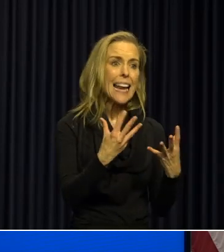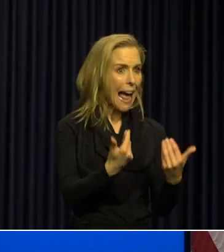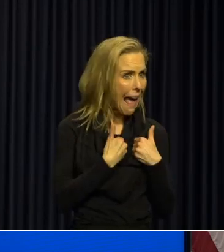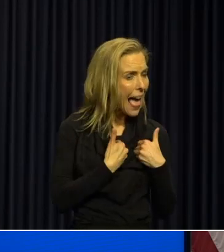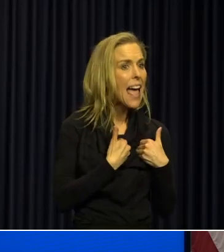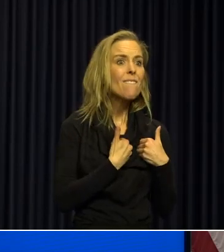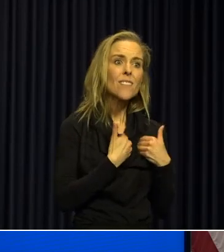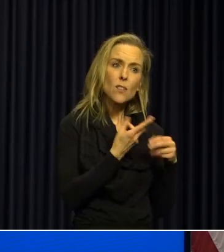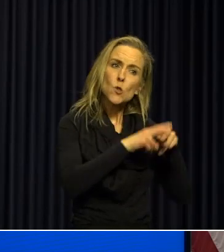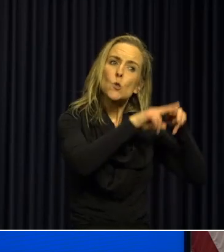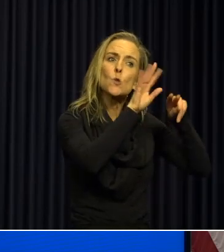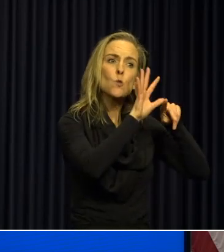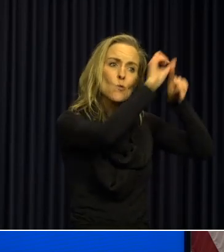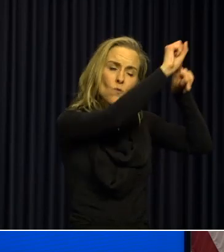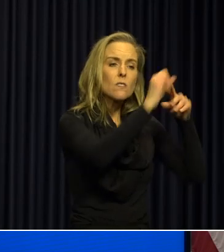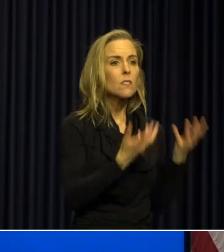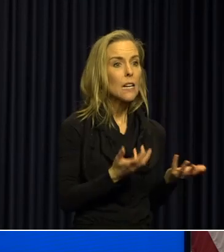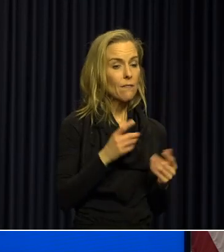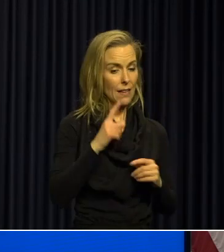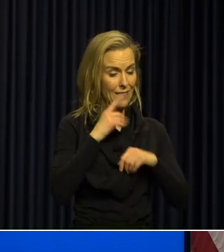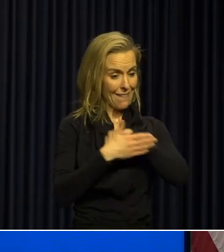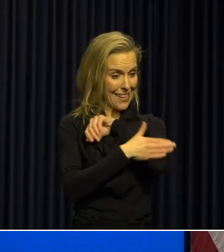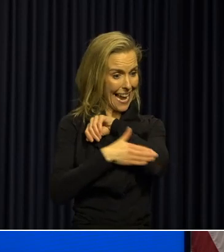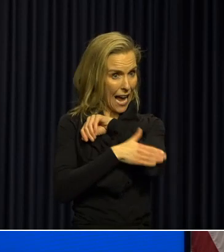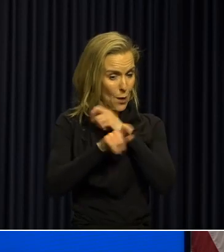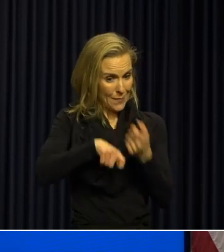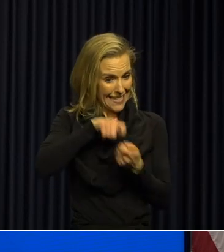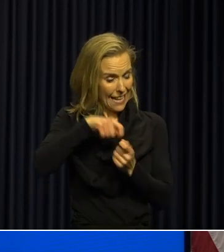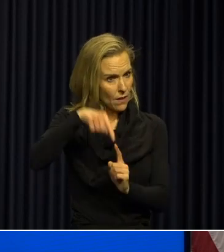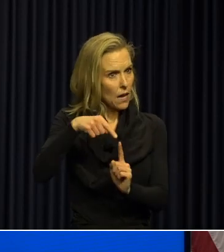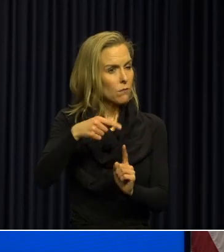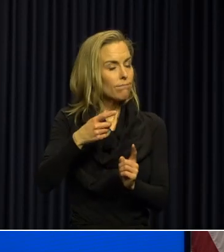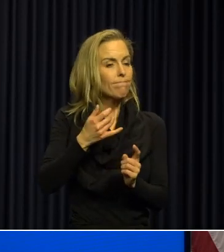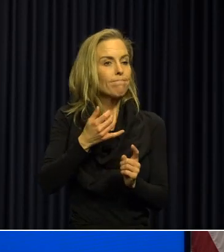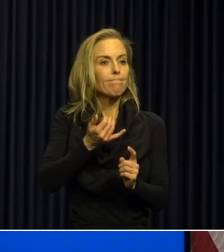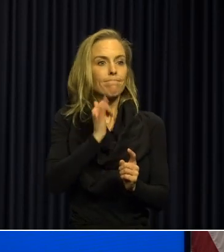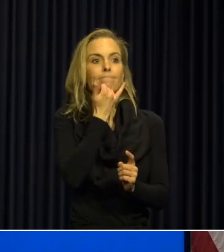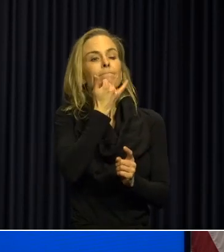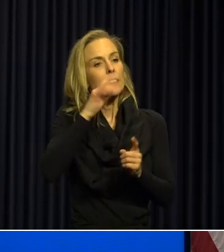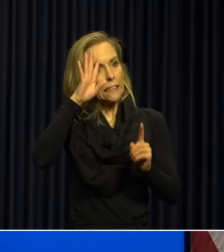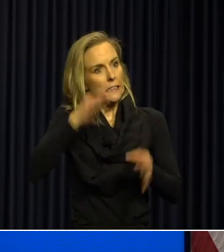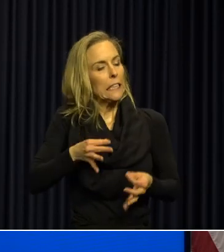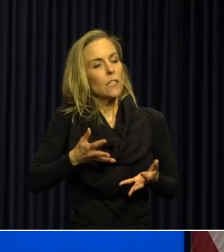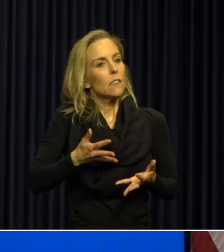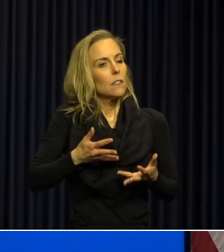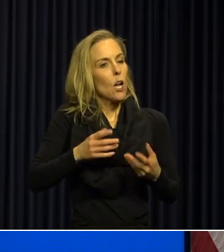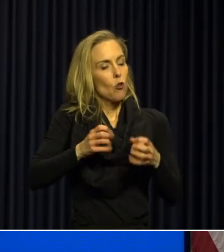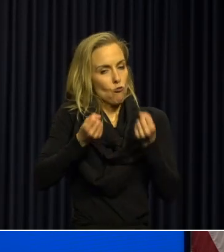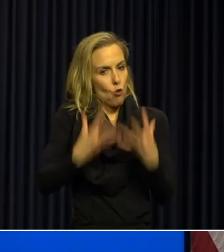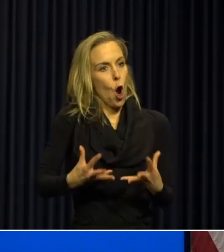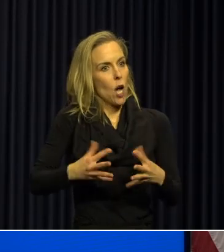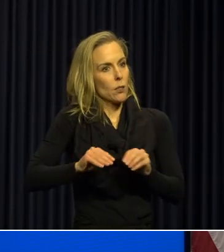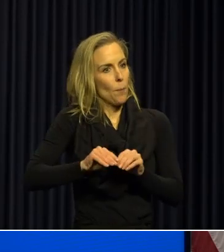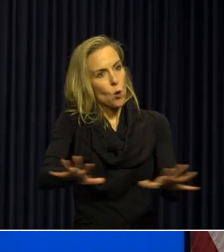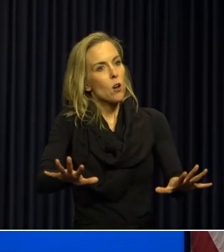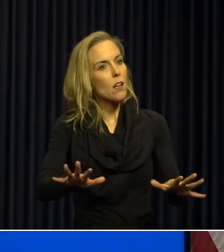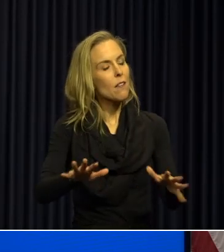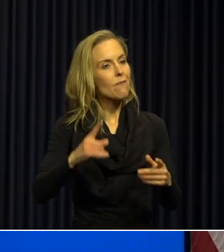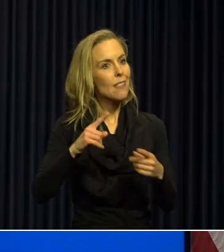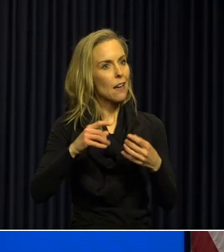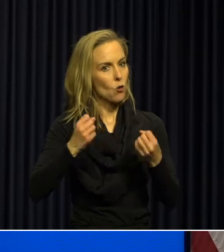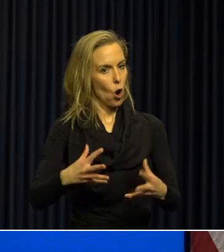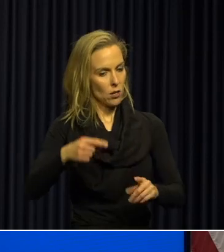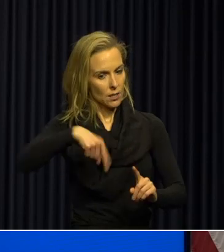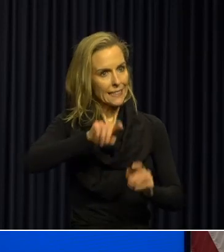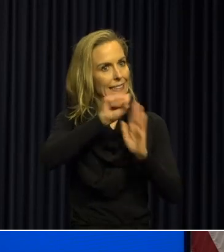now. If a county makes the wrong decision and causes a big outbreak, that sets the entire state back. So